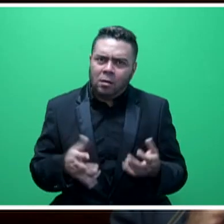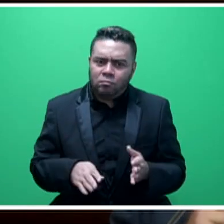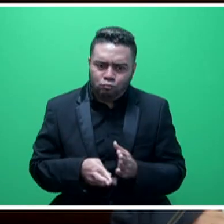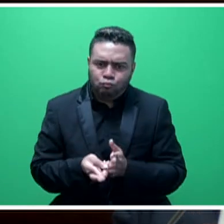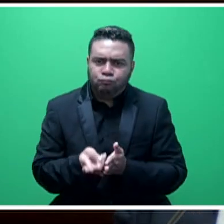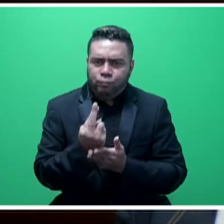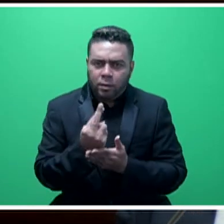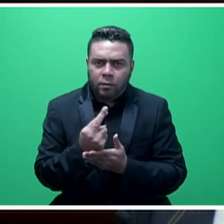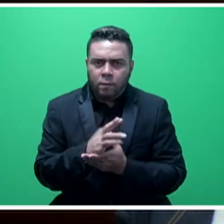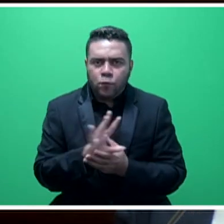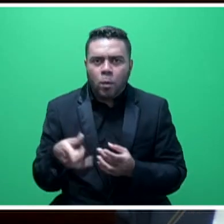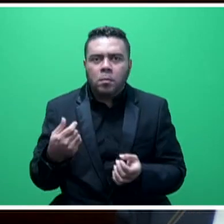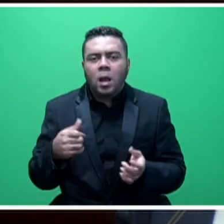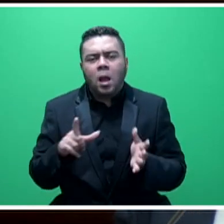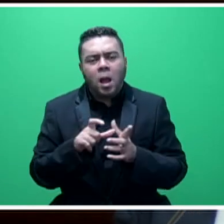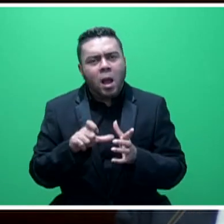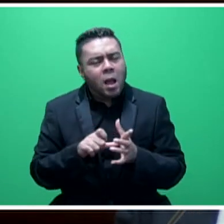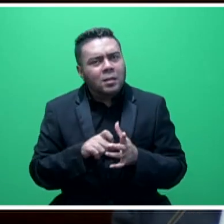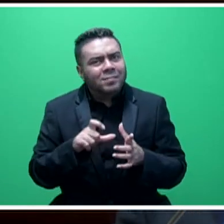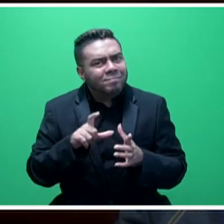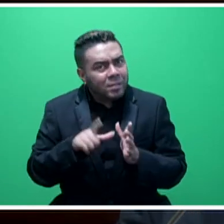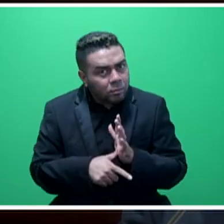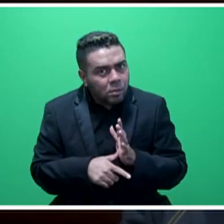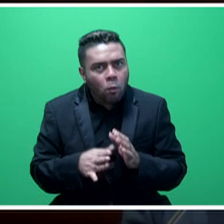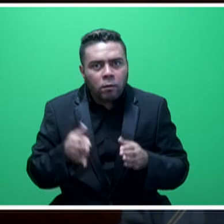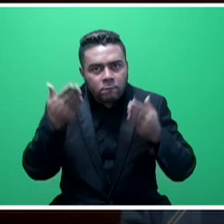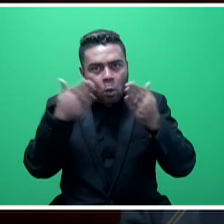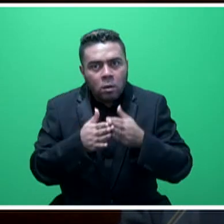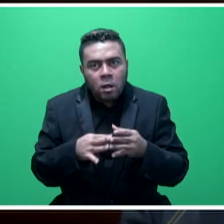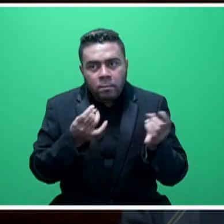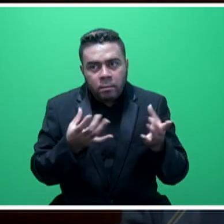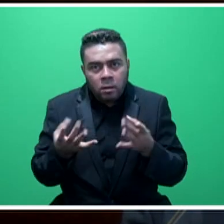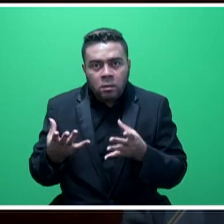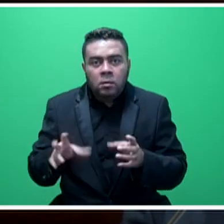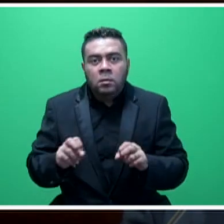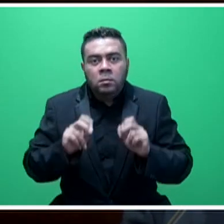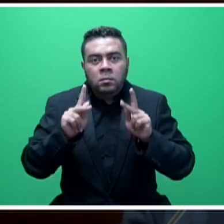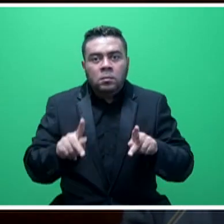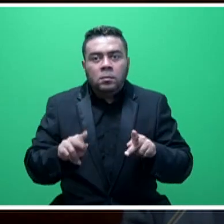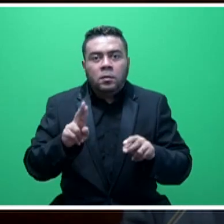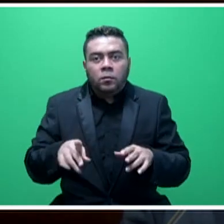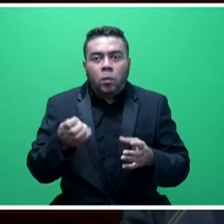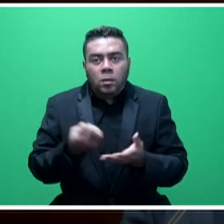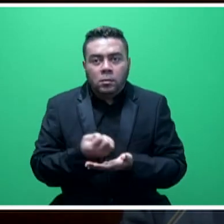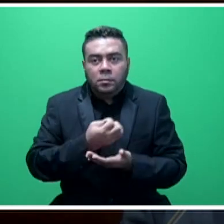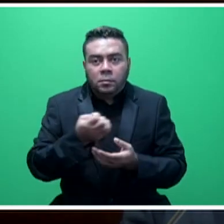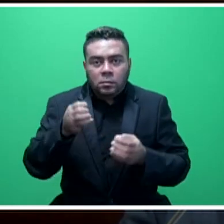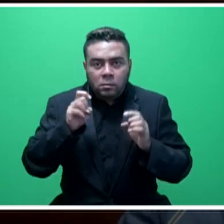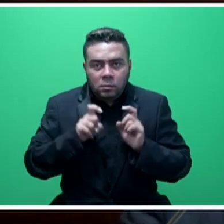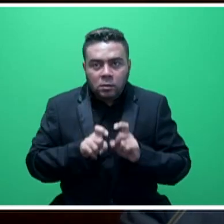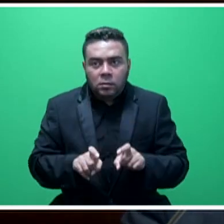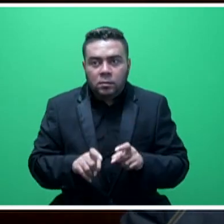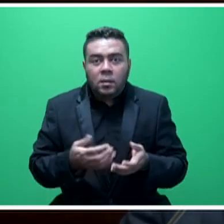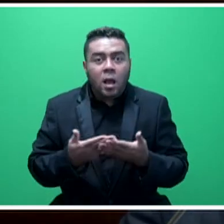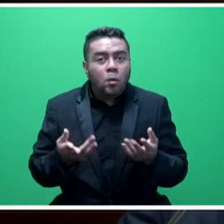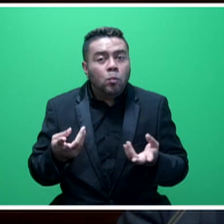rest of the world, we now pivot to focus on preparedness and opportunities for economic stability. How we respond